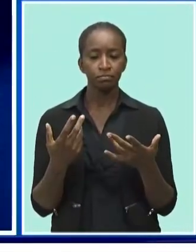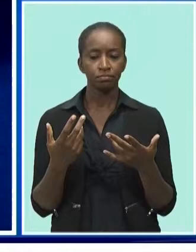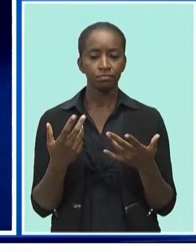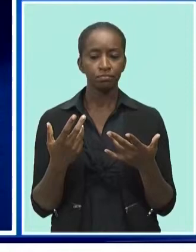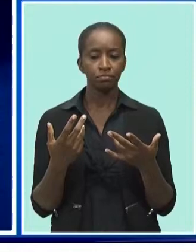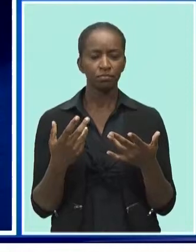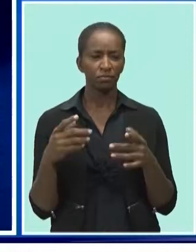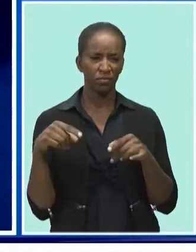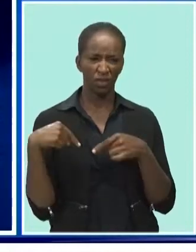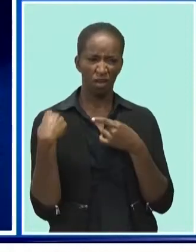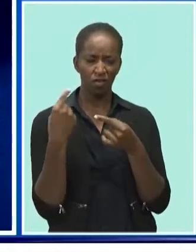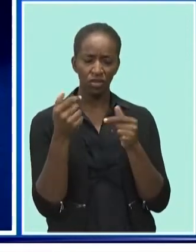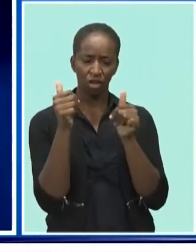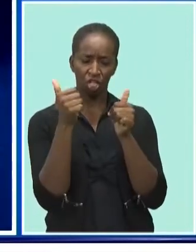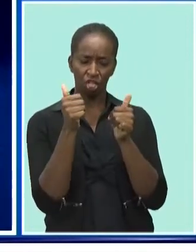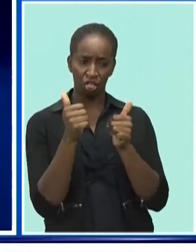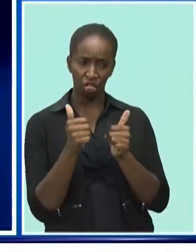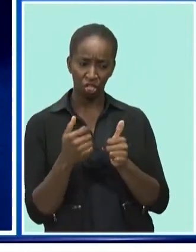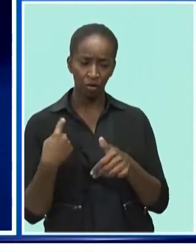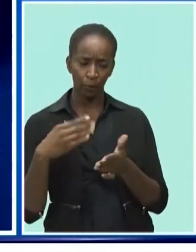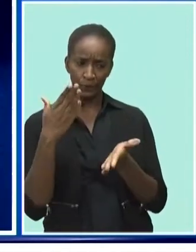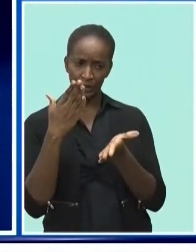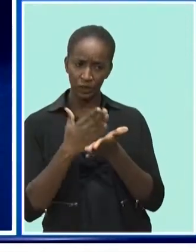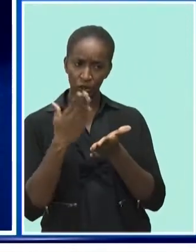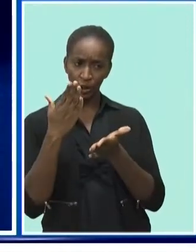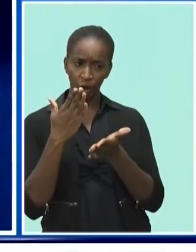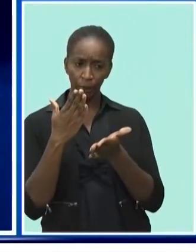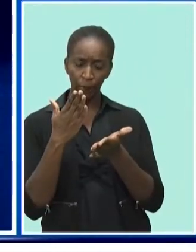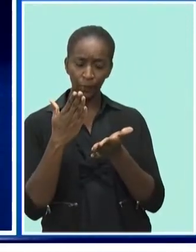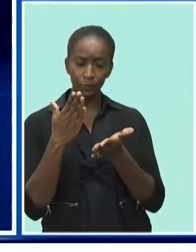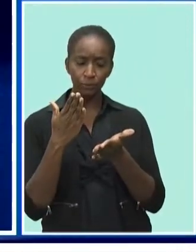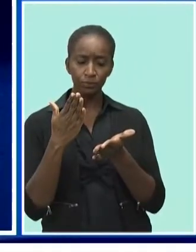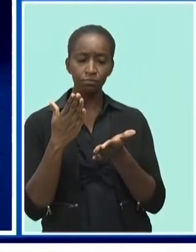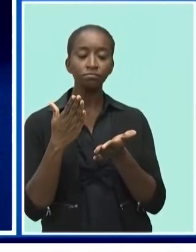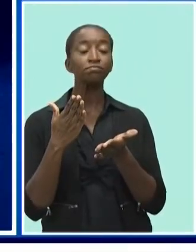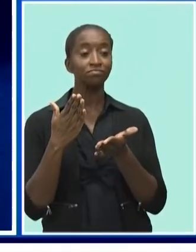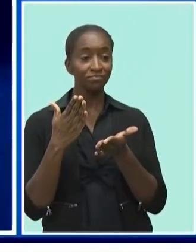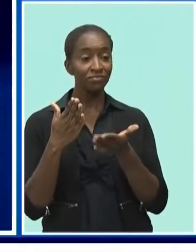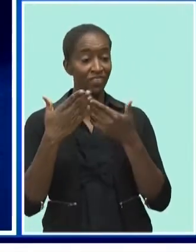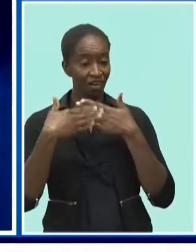or to stop the bleeding and to remain in the same position.